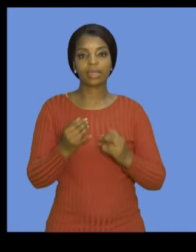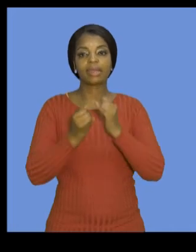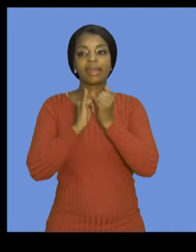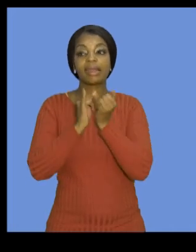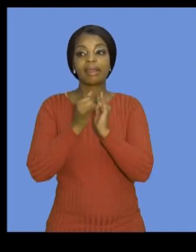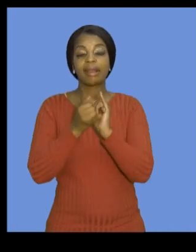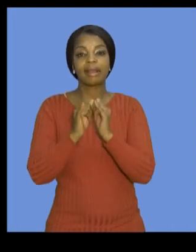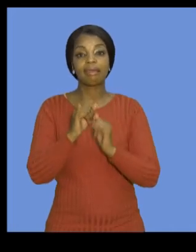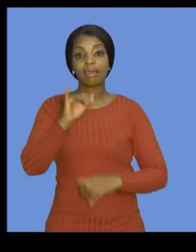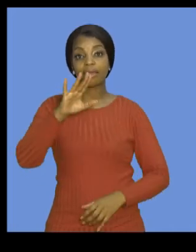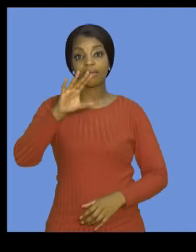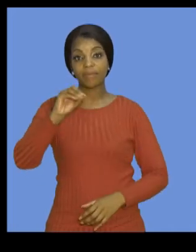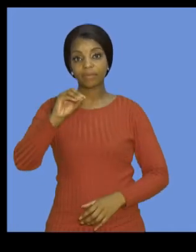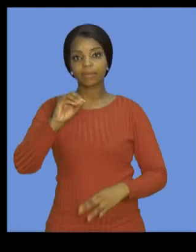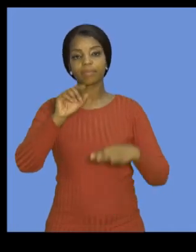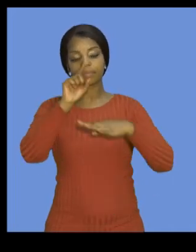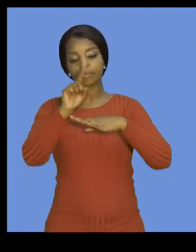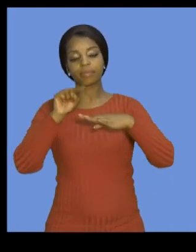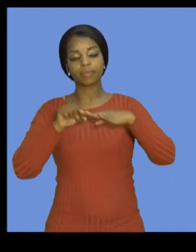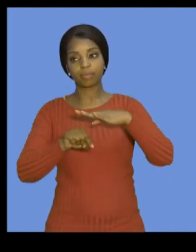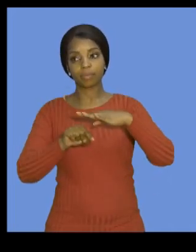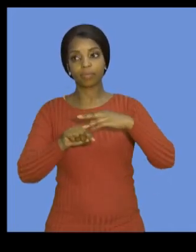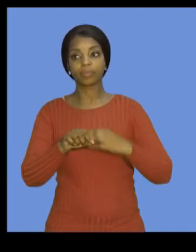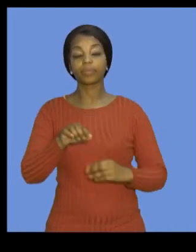1150 divided by the 5,000,